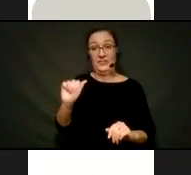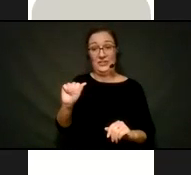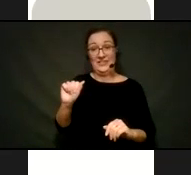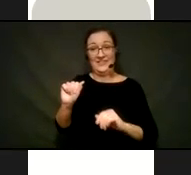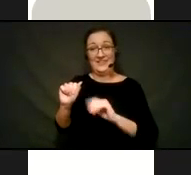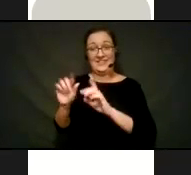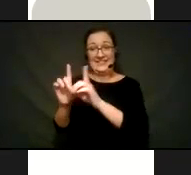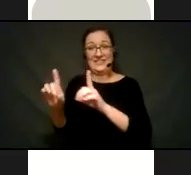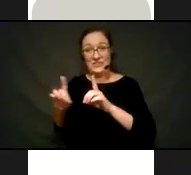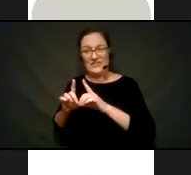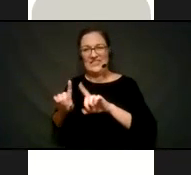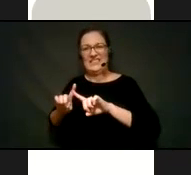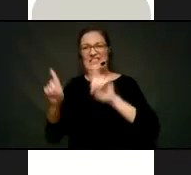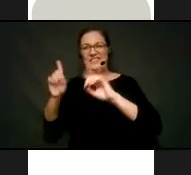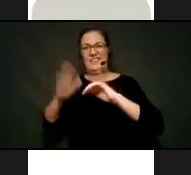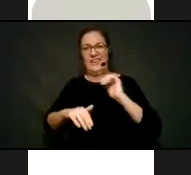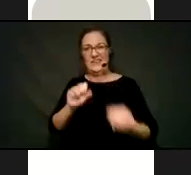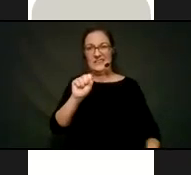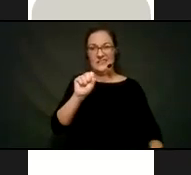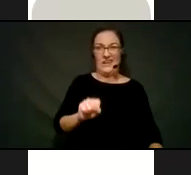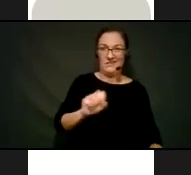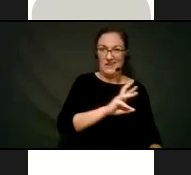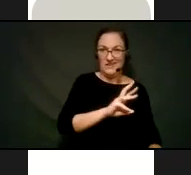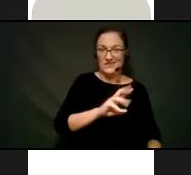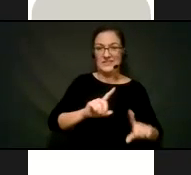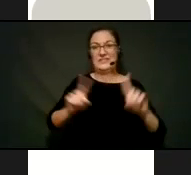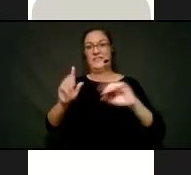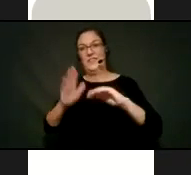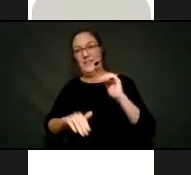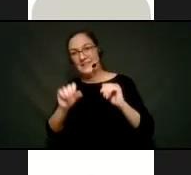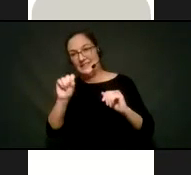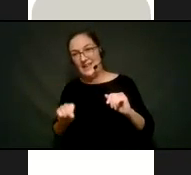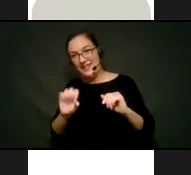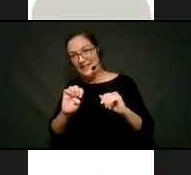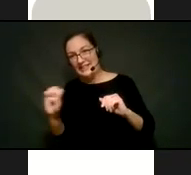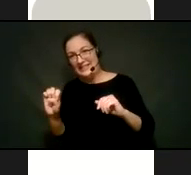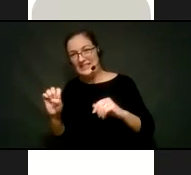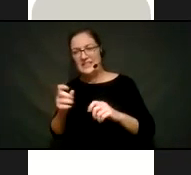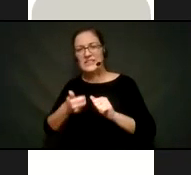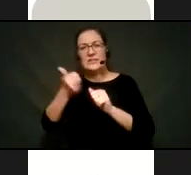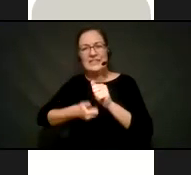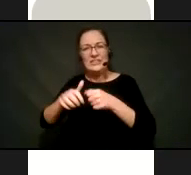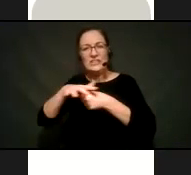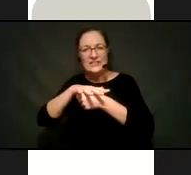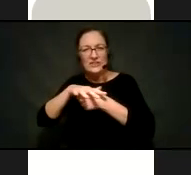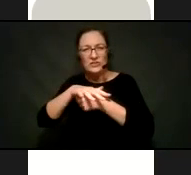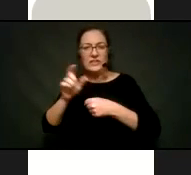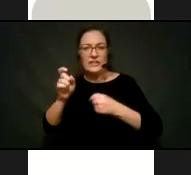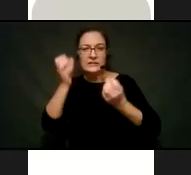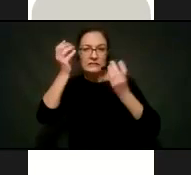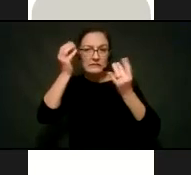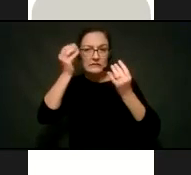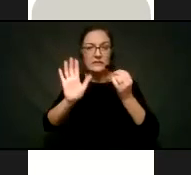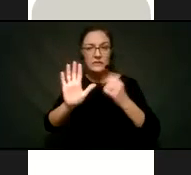different than Southeast. So each district has its own populations it's considering